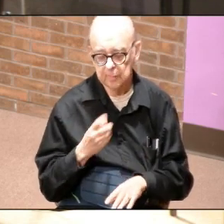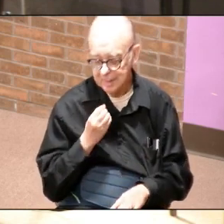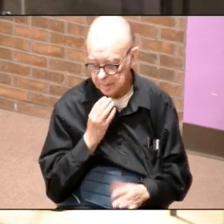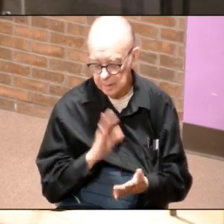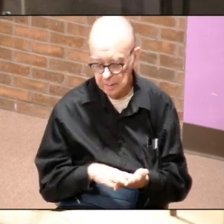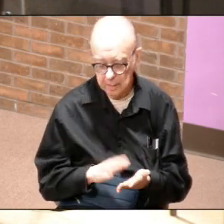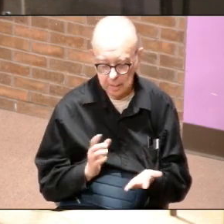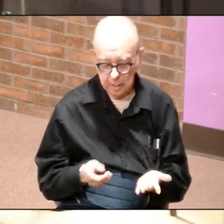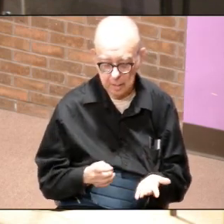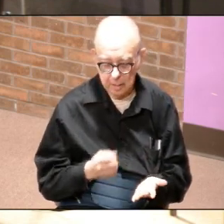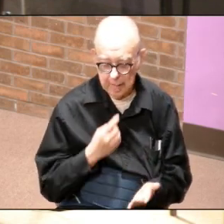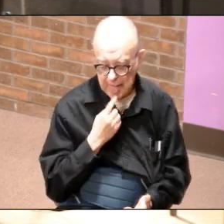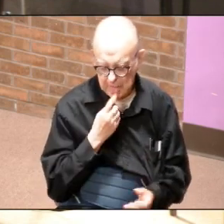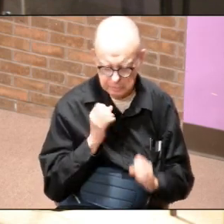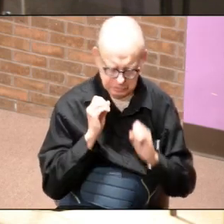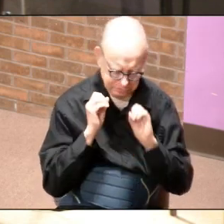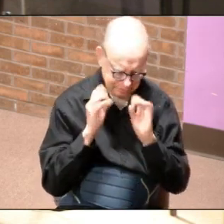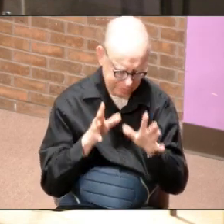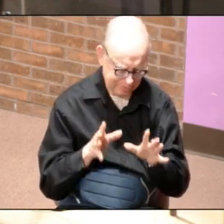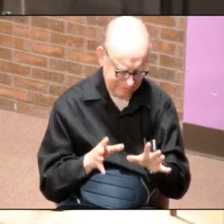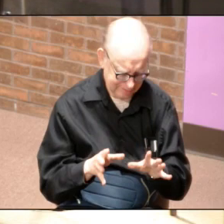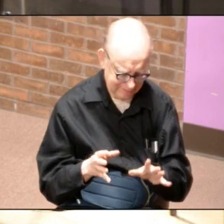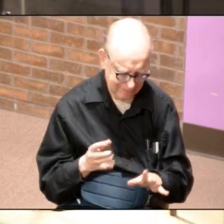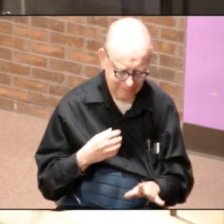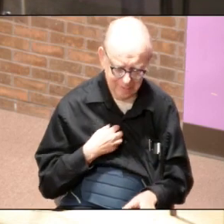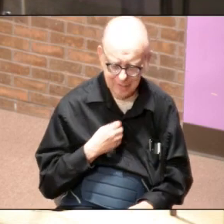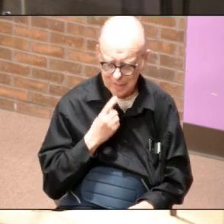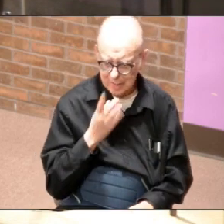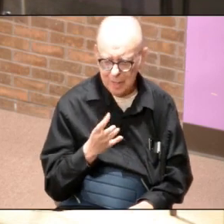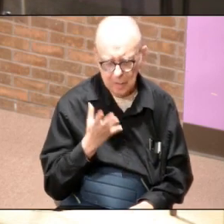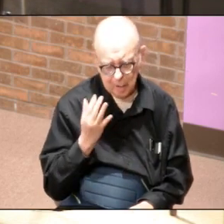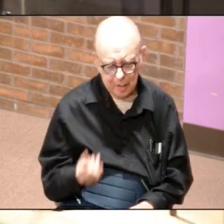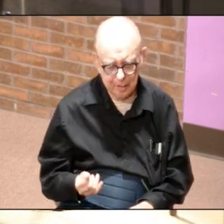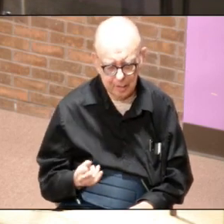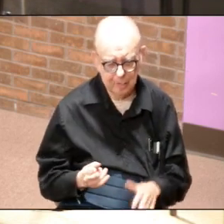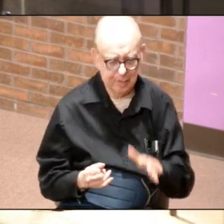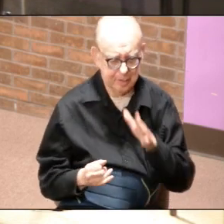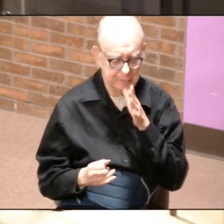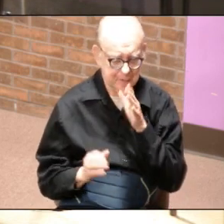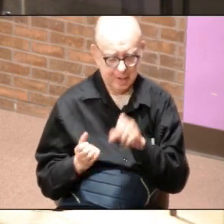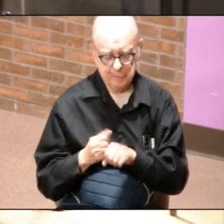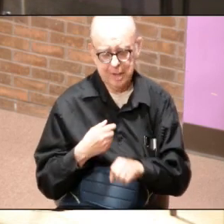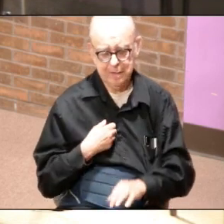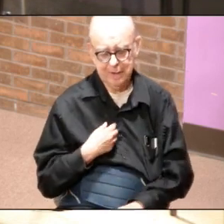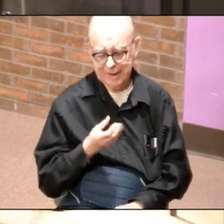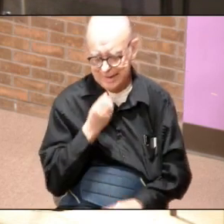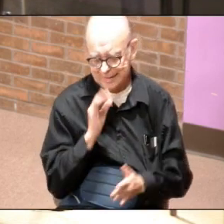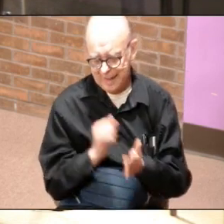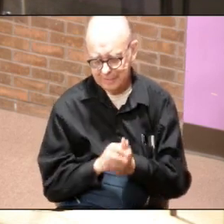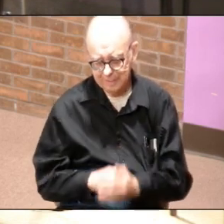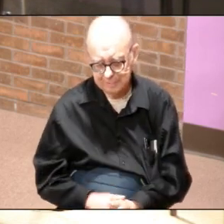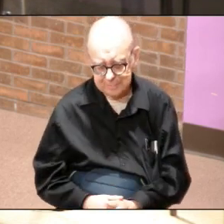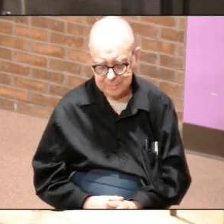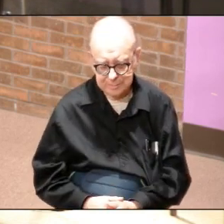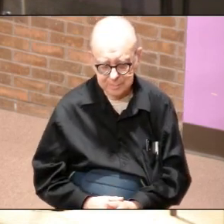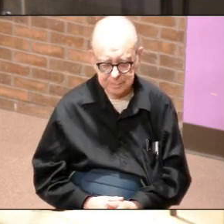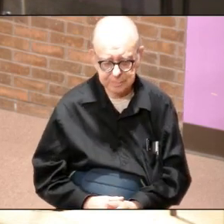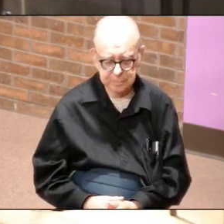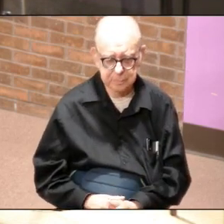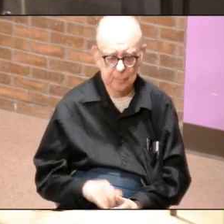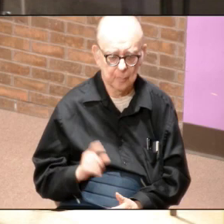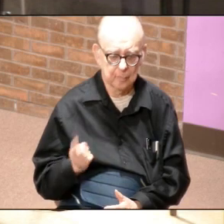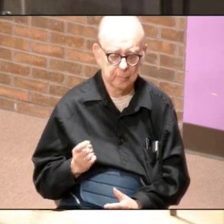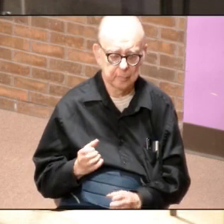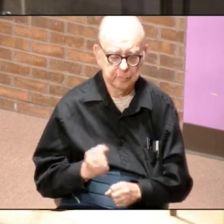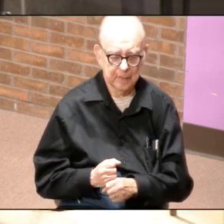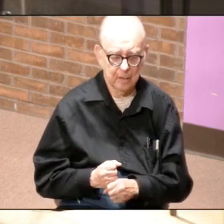it, but it tasted terrible. And I ate it only because my mom made me eat it. And once